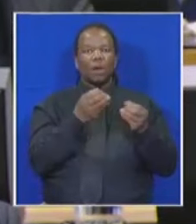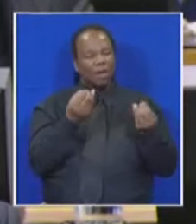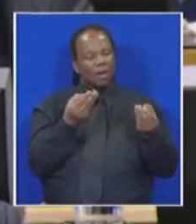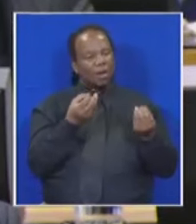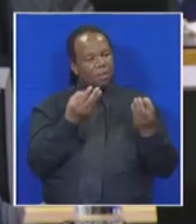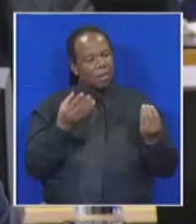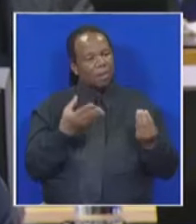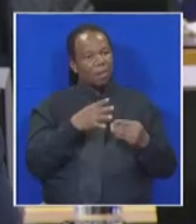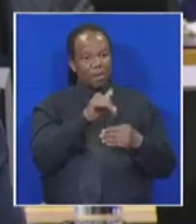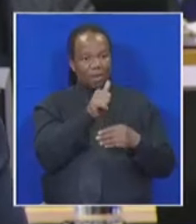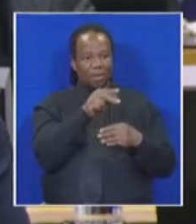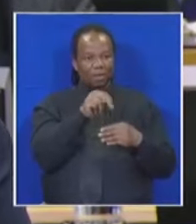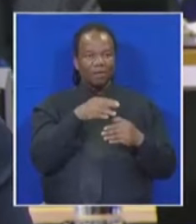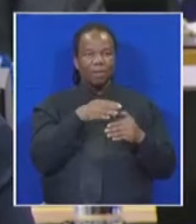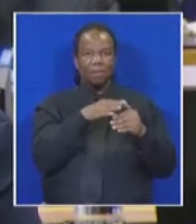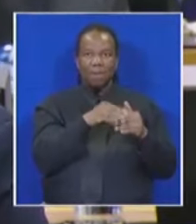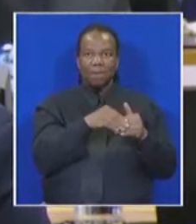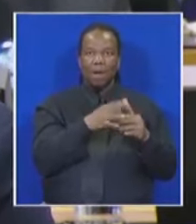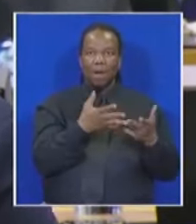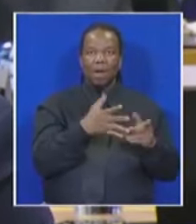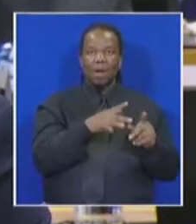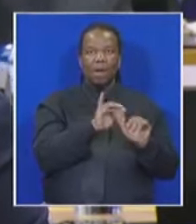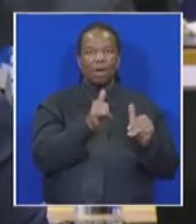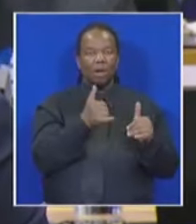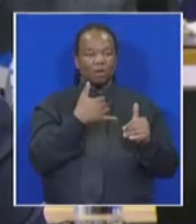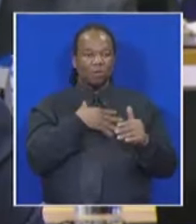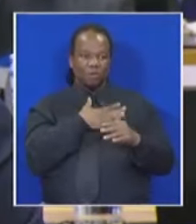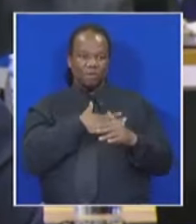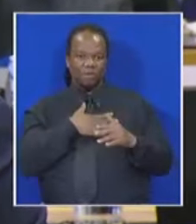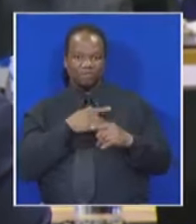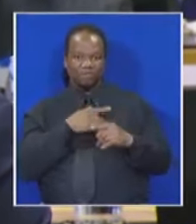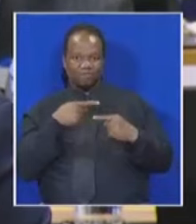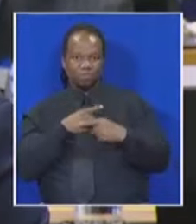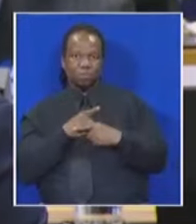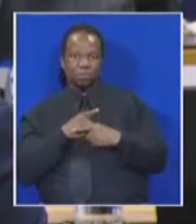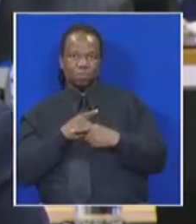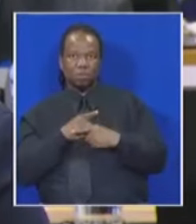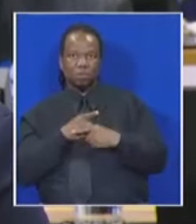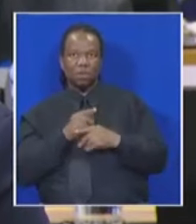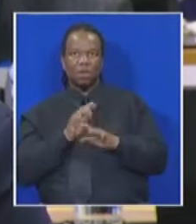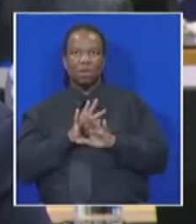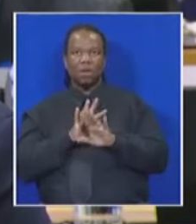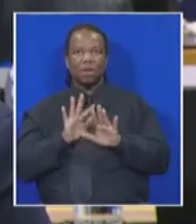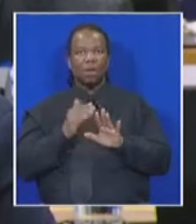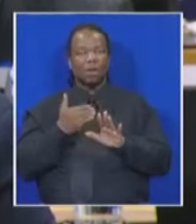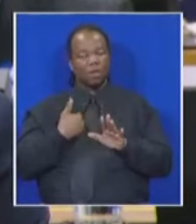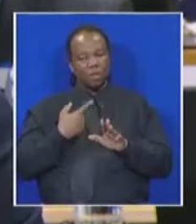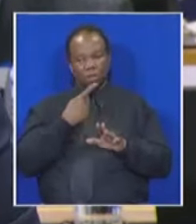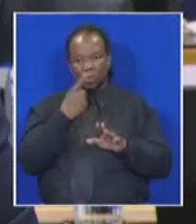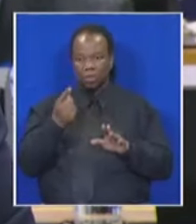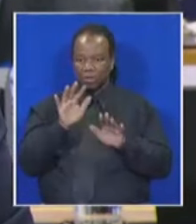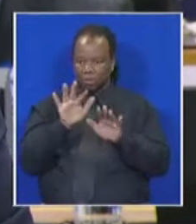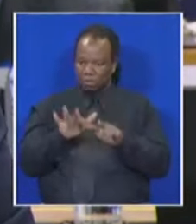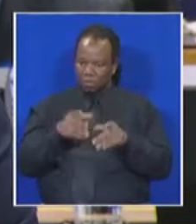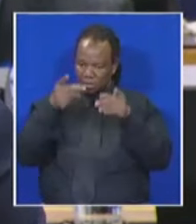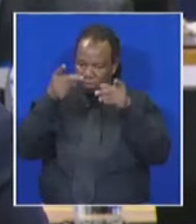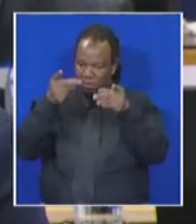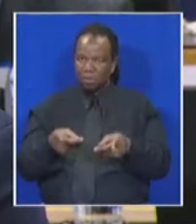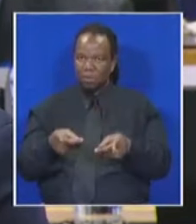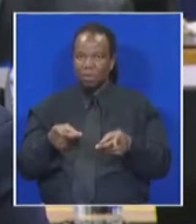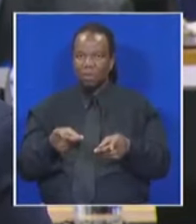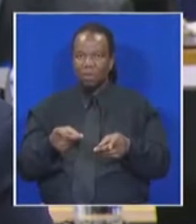in the ANC who feel deeply conflicted. But it's not simply a matter of putting a resolution to the House. It's going to have to be a